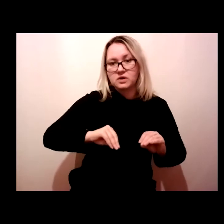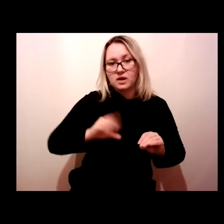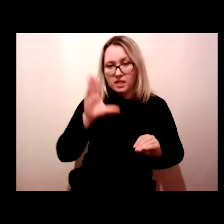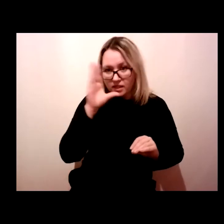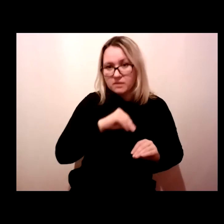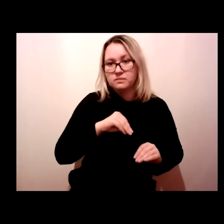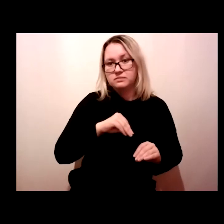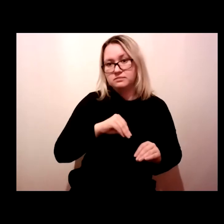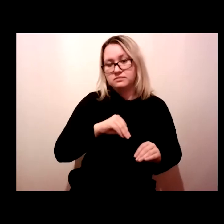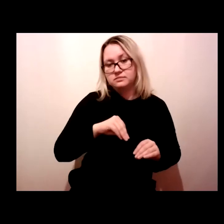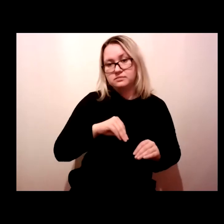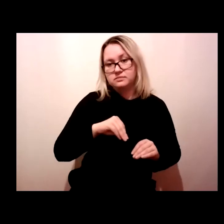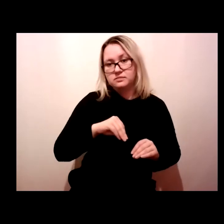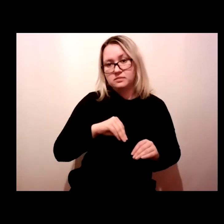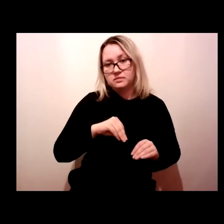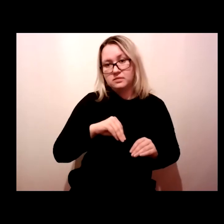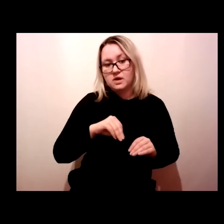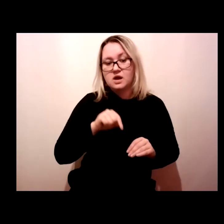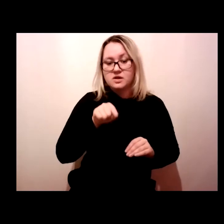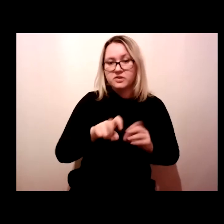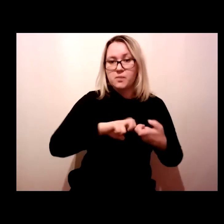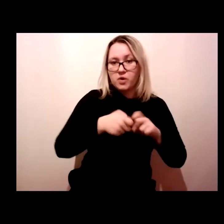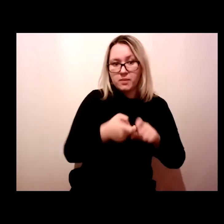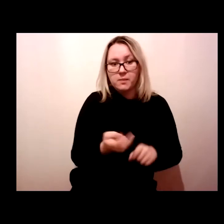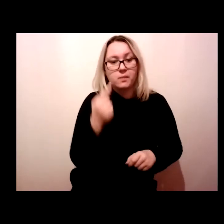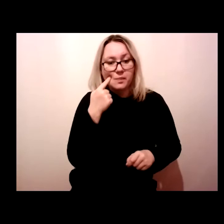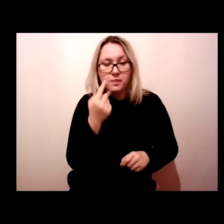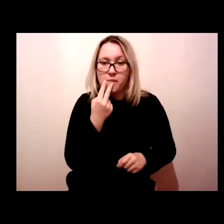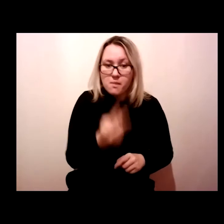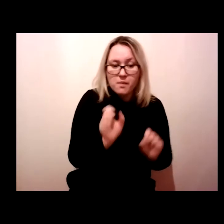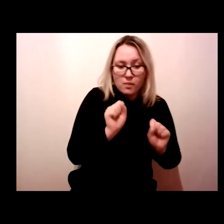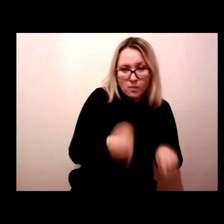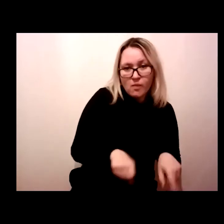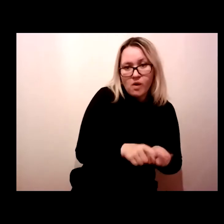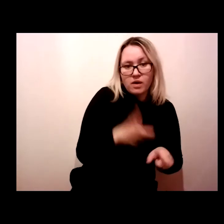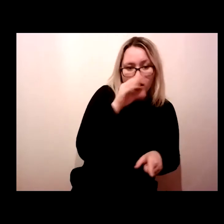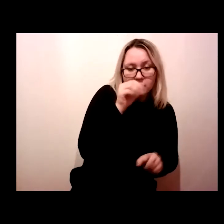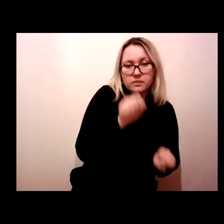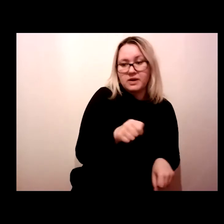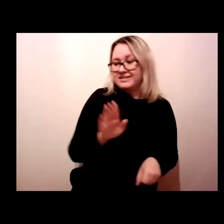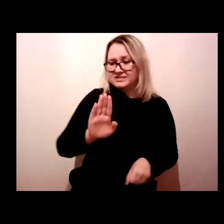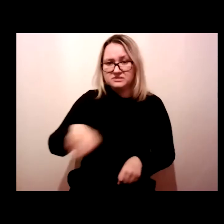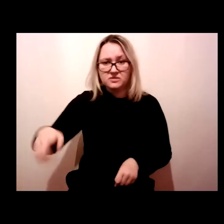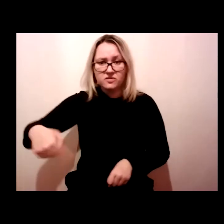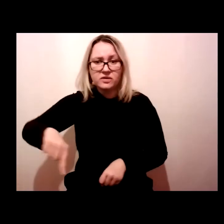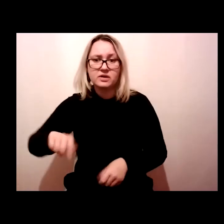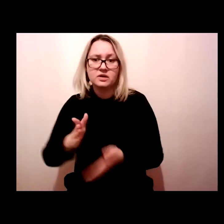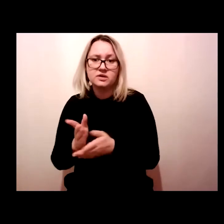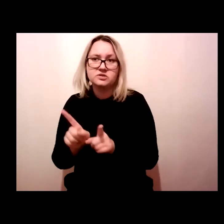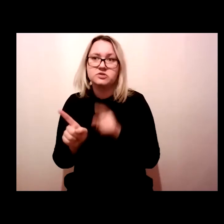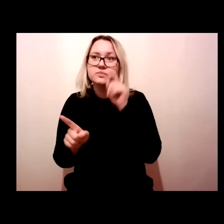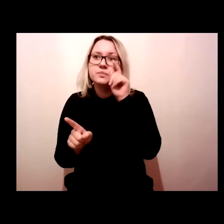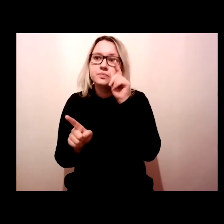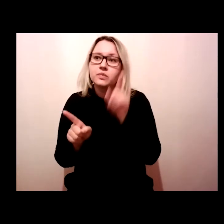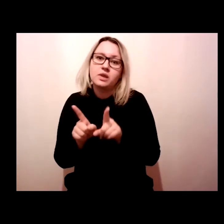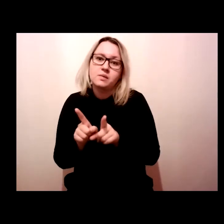gebantis reaguoti If į this- šitą problemą, nes we have to vaikai ensure that patys, tai teachers jiems are yra more daug capable of paprasčiau